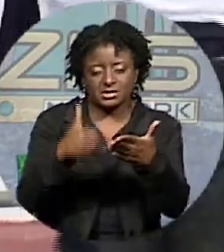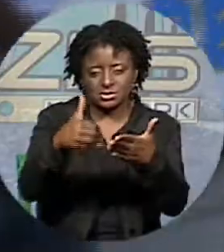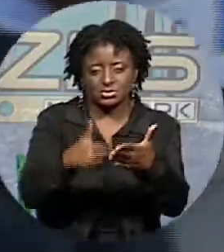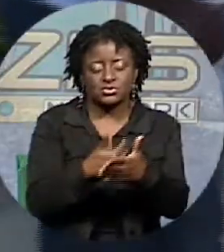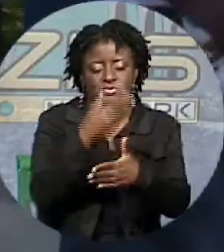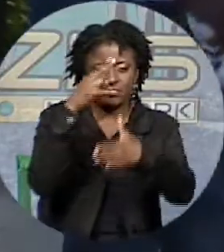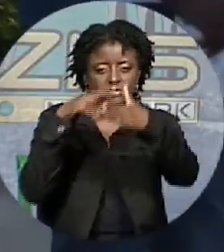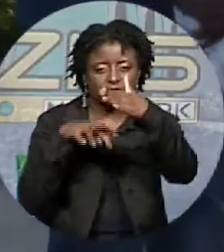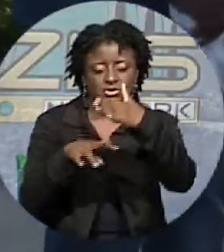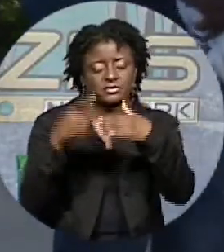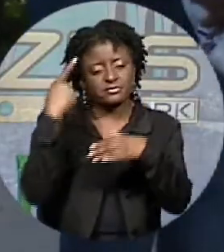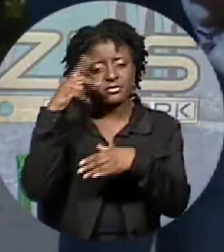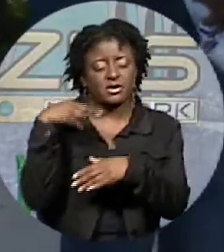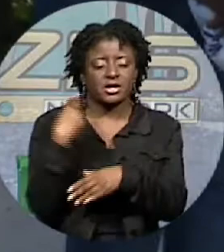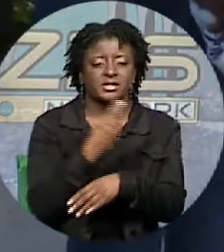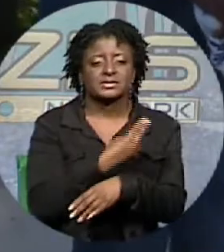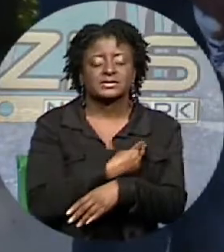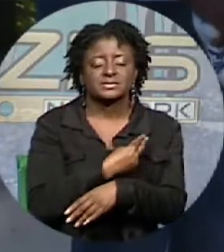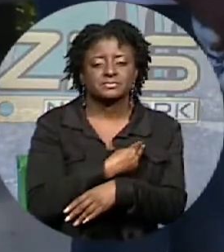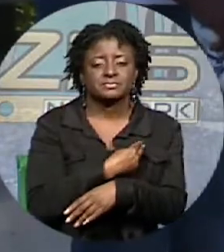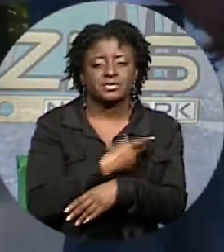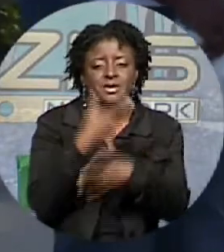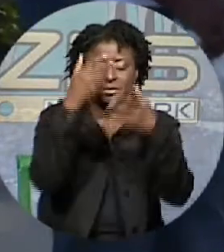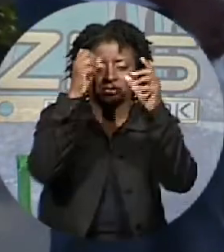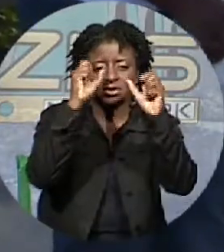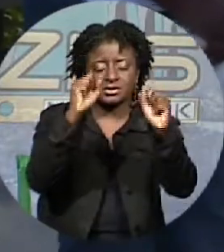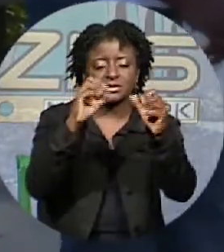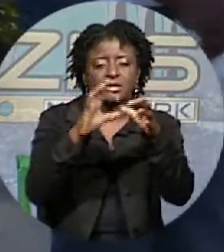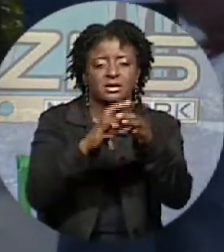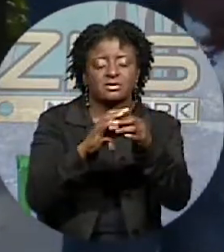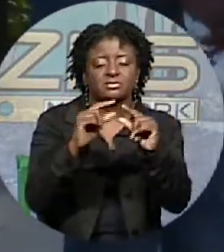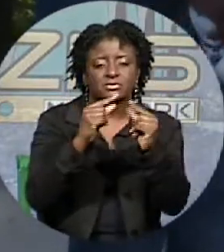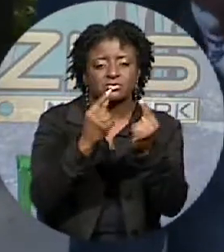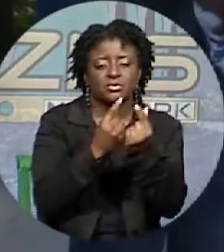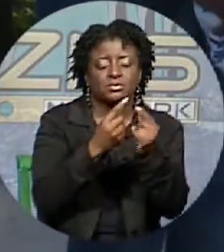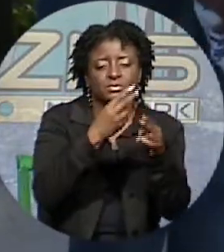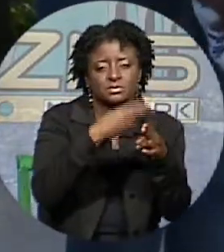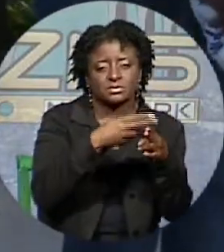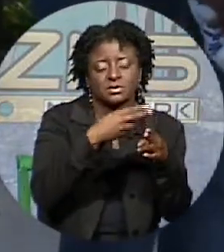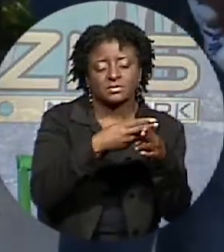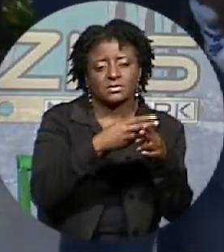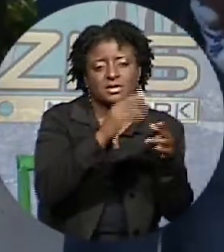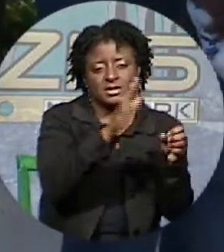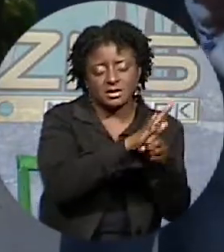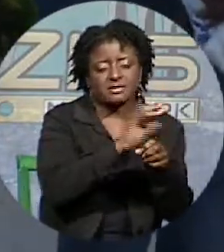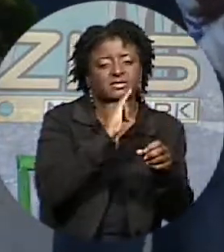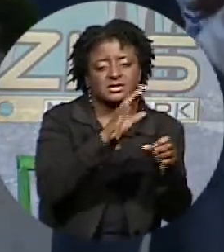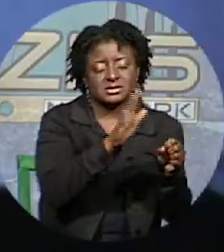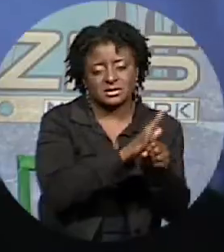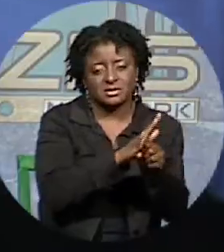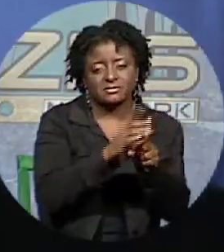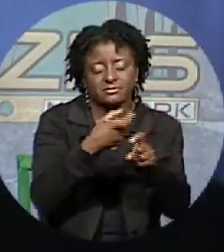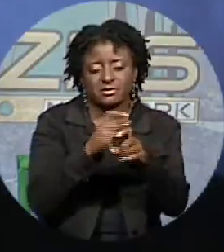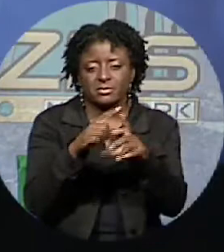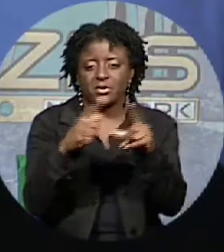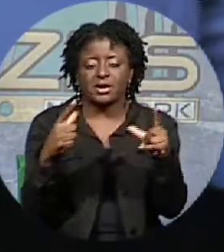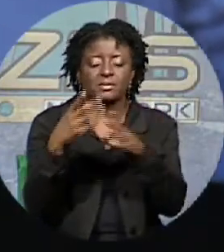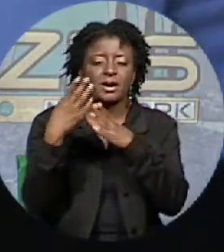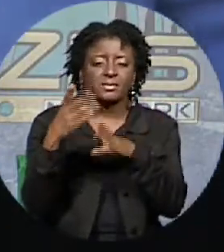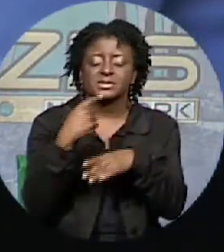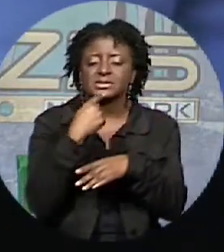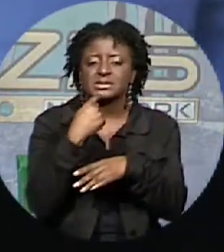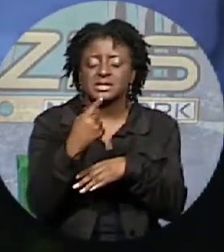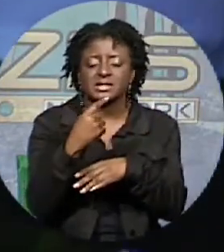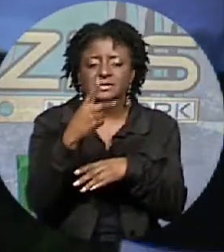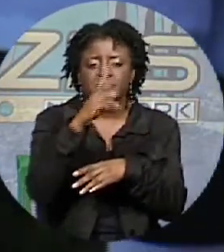people. Well, president of the group called Enough is Enough out of Grand Bahama, Kendall Colebrook, says value-added tax